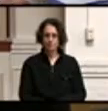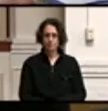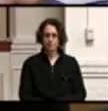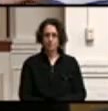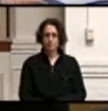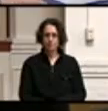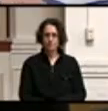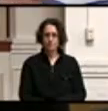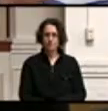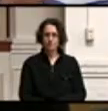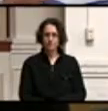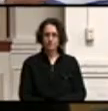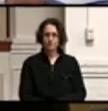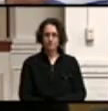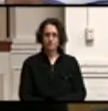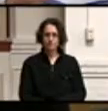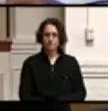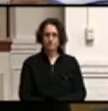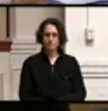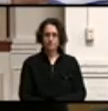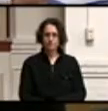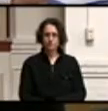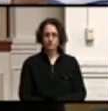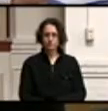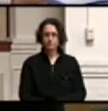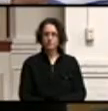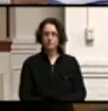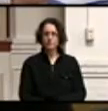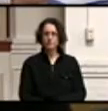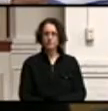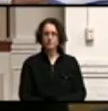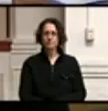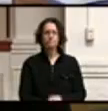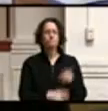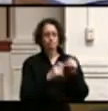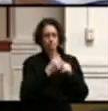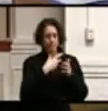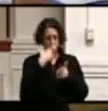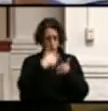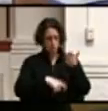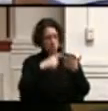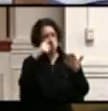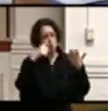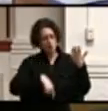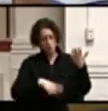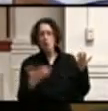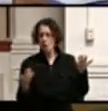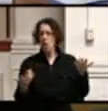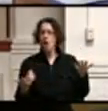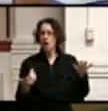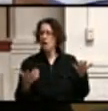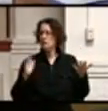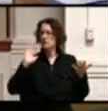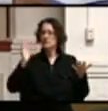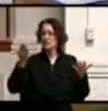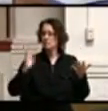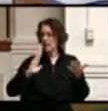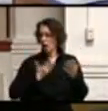3D, are all within reasonable proximity of our budget. And why I say that